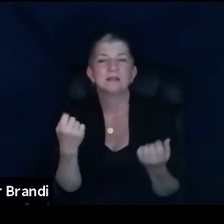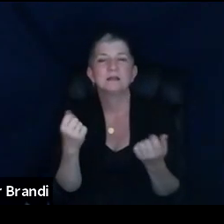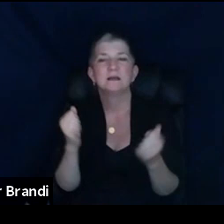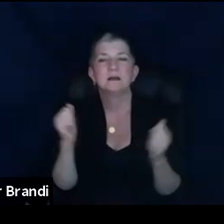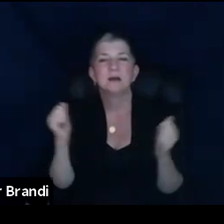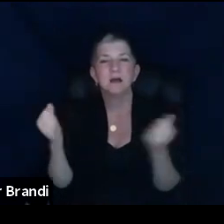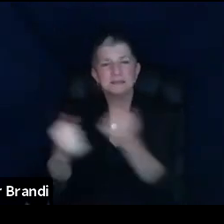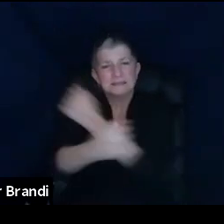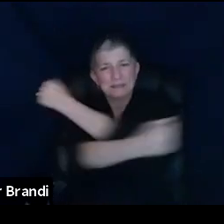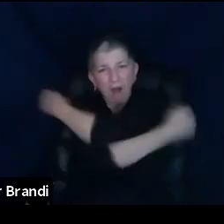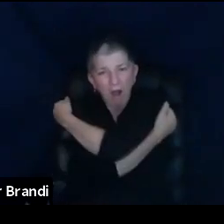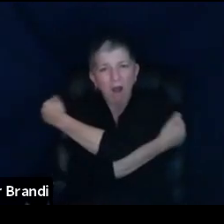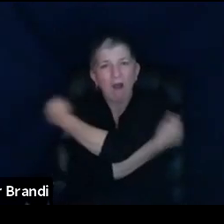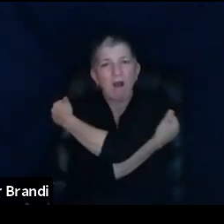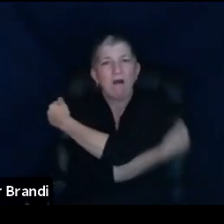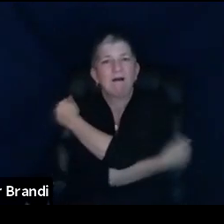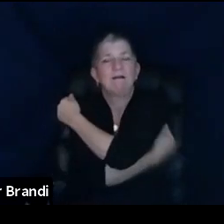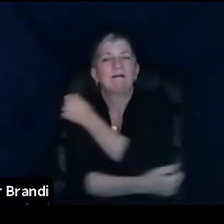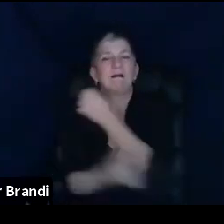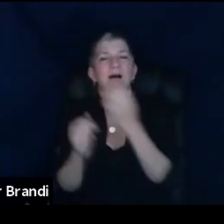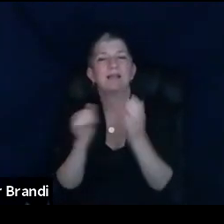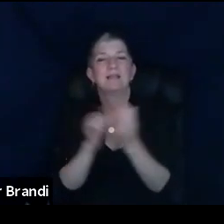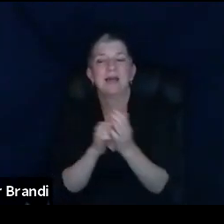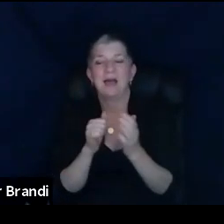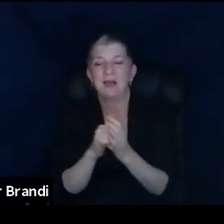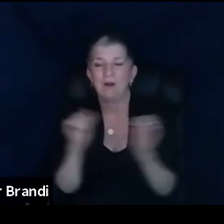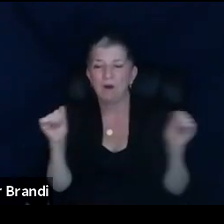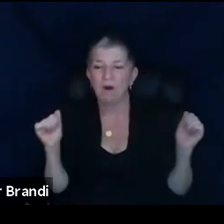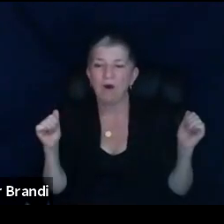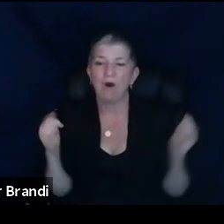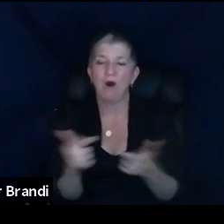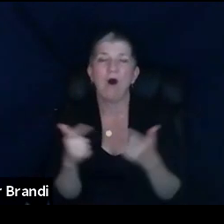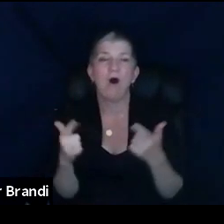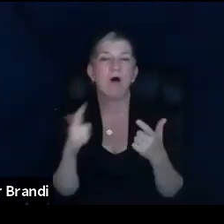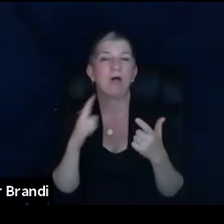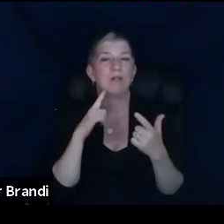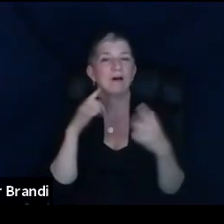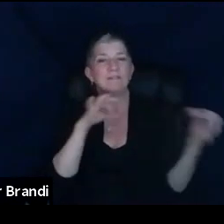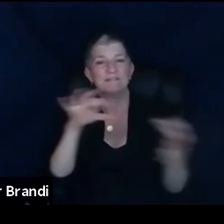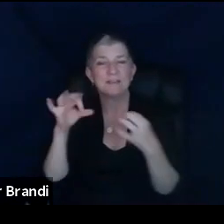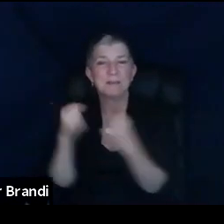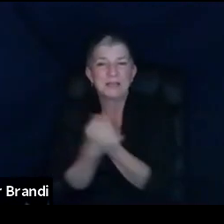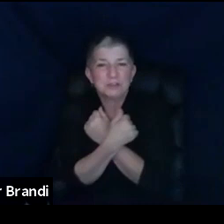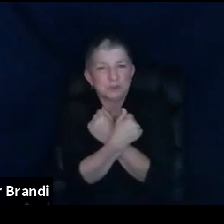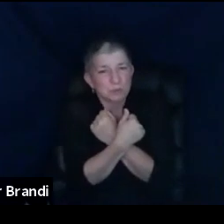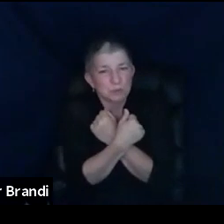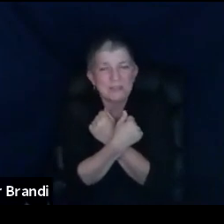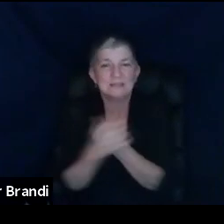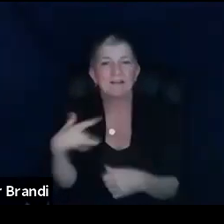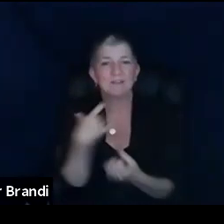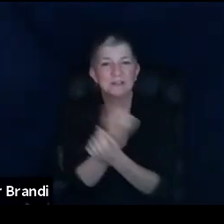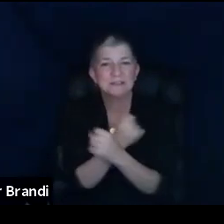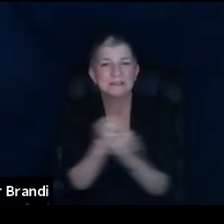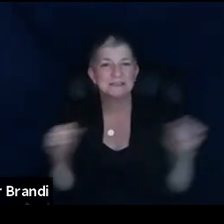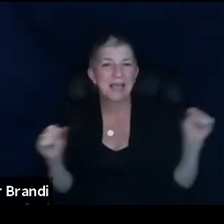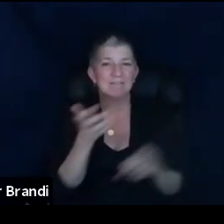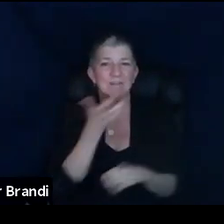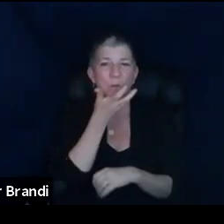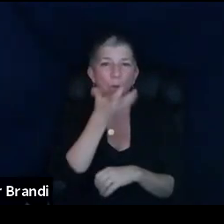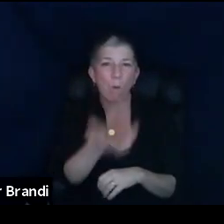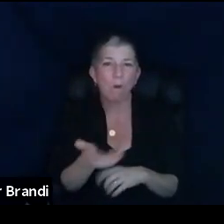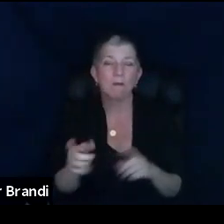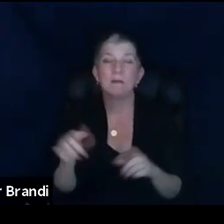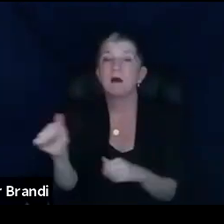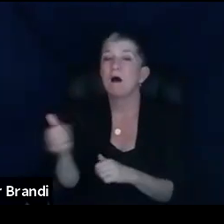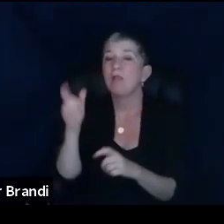over hug that you're just getting all of the great feedback and squeeze, and you just feel safe and warm and great. And then for other